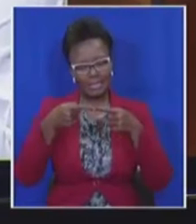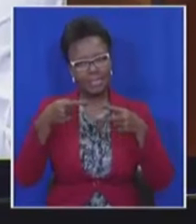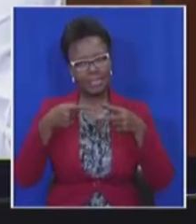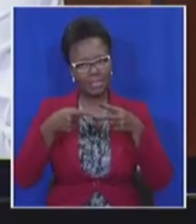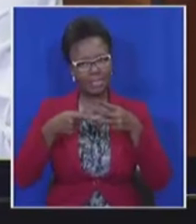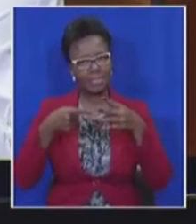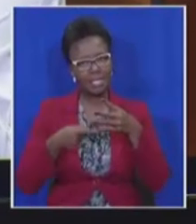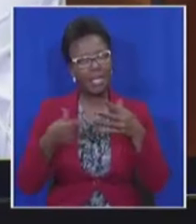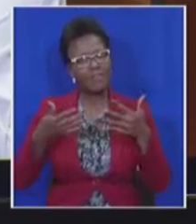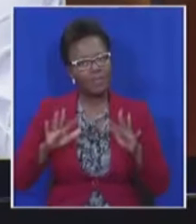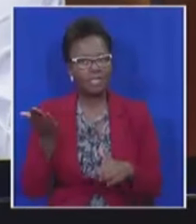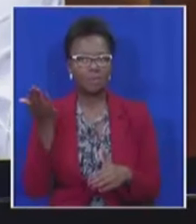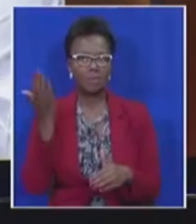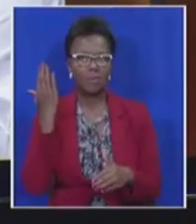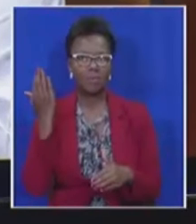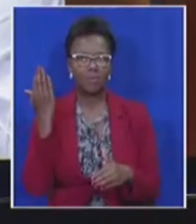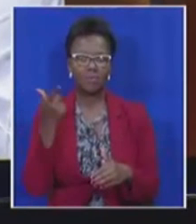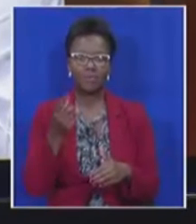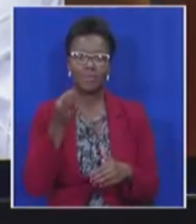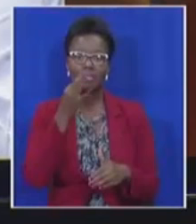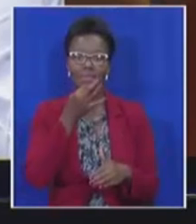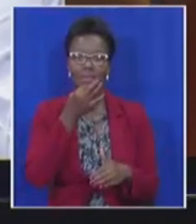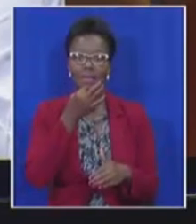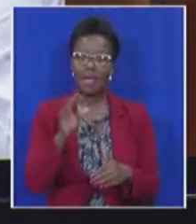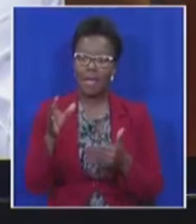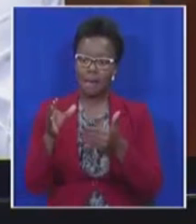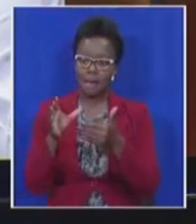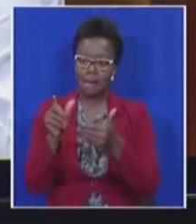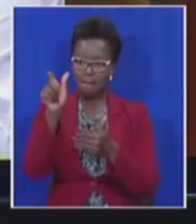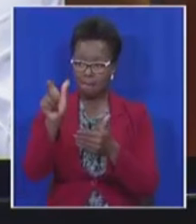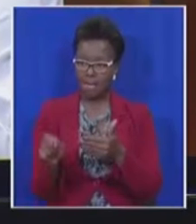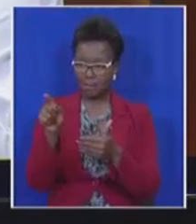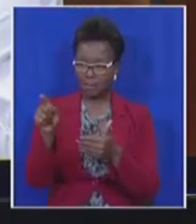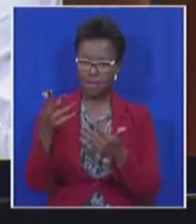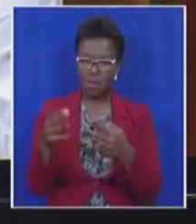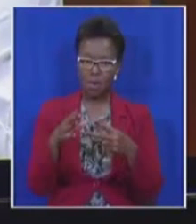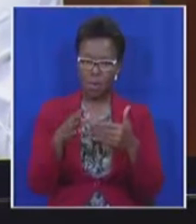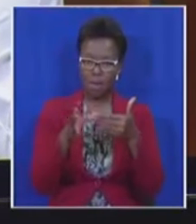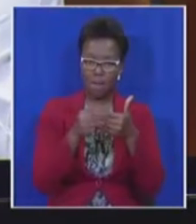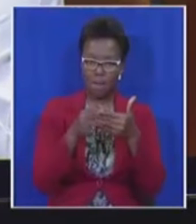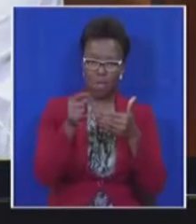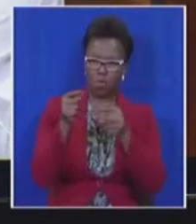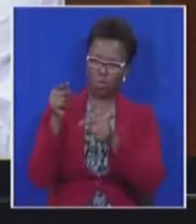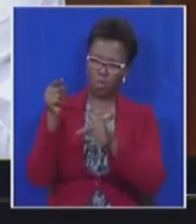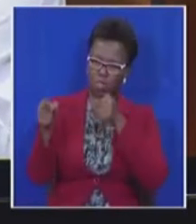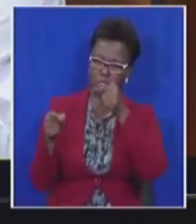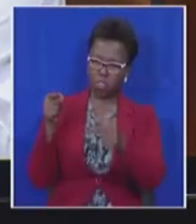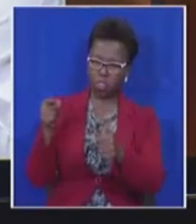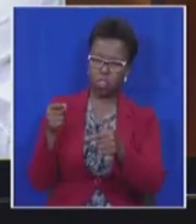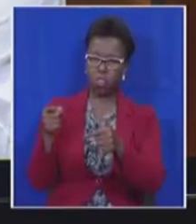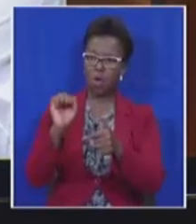thing. Accusations against a member or personal reflections on a member's integrity are